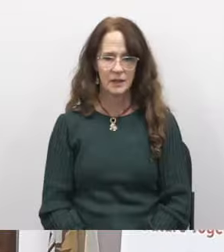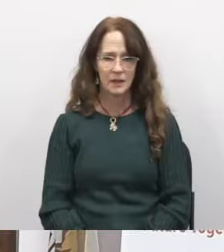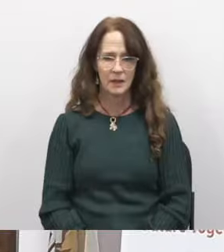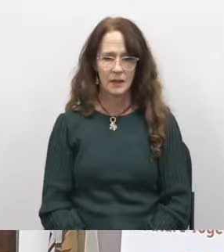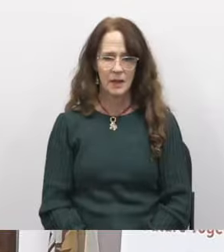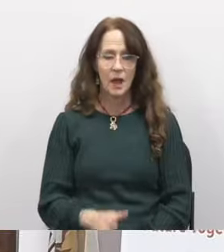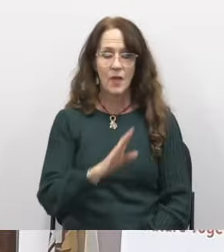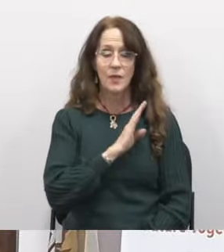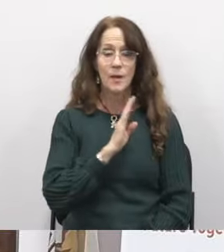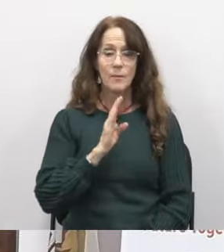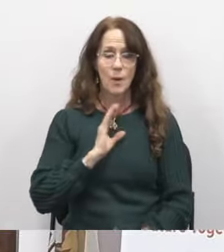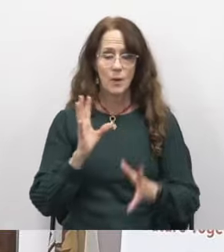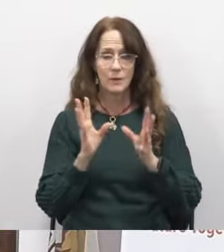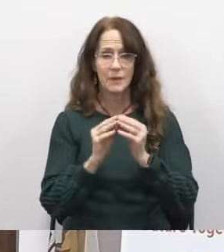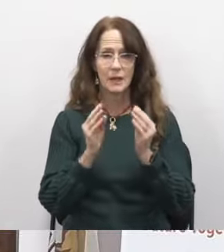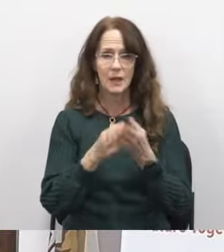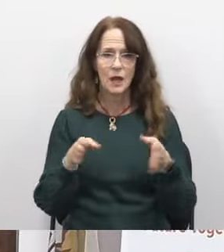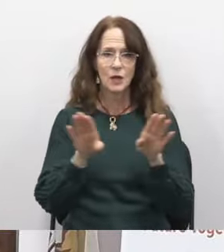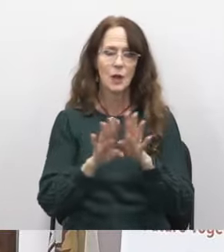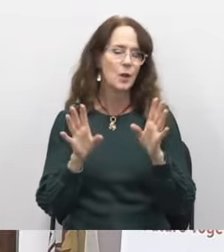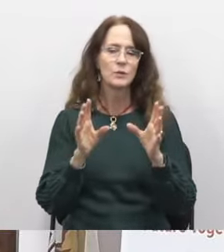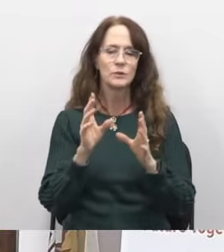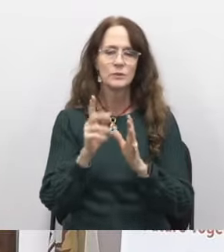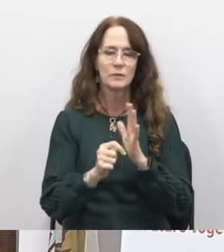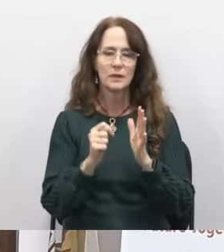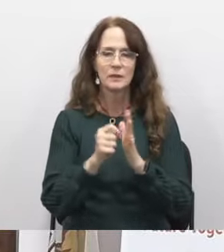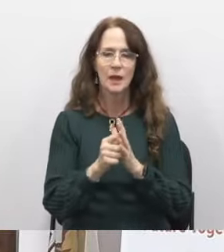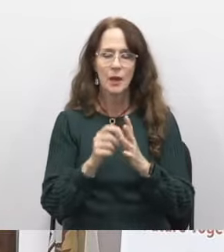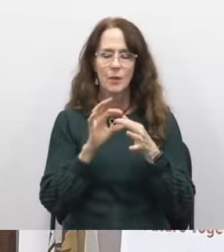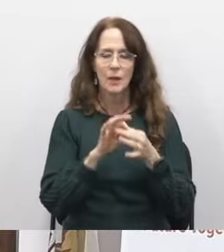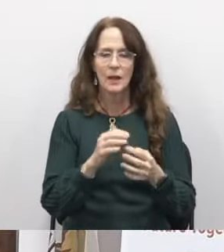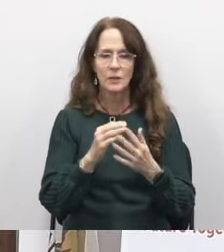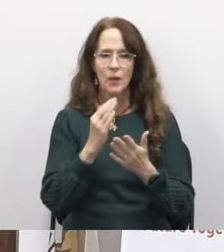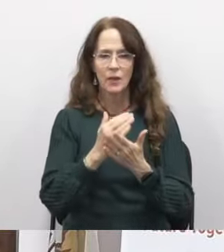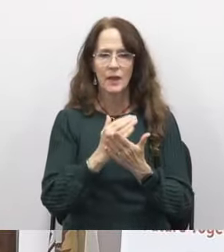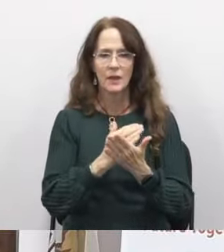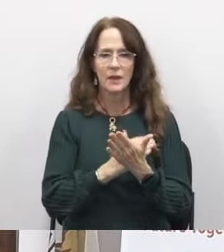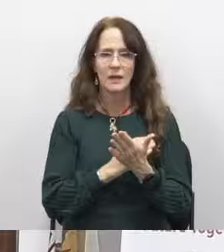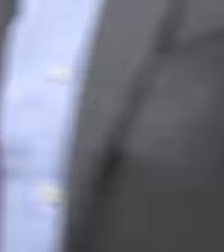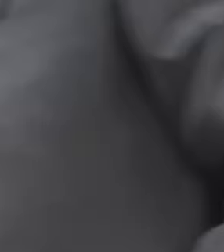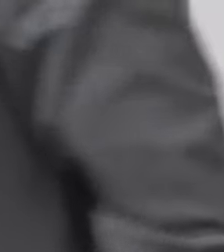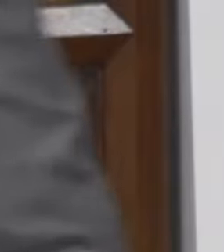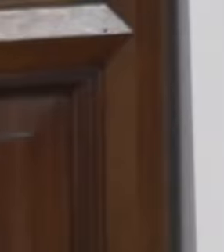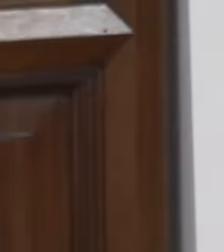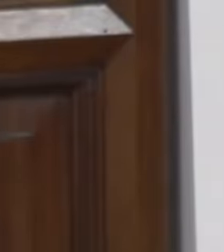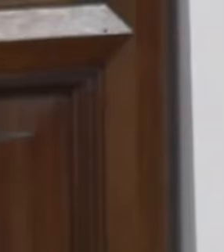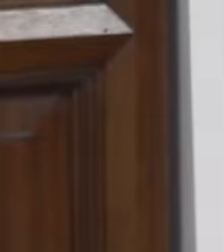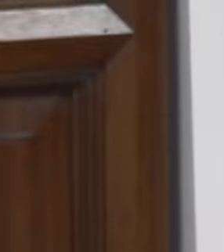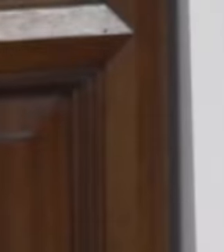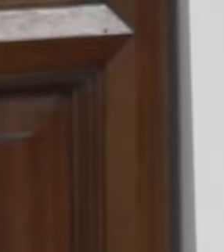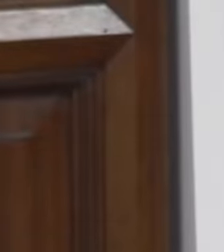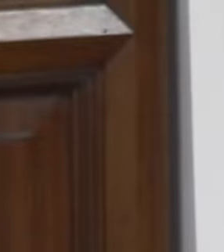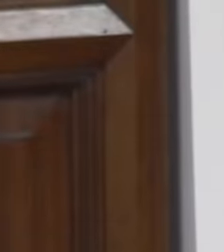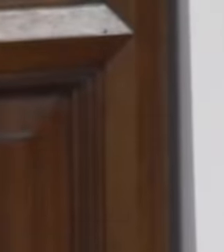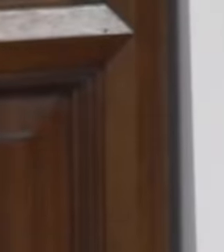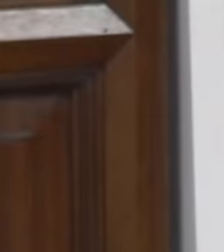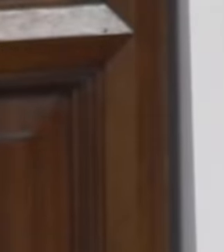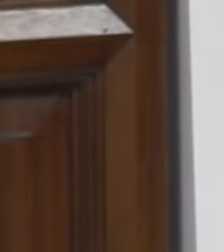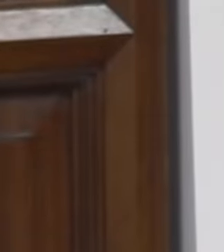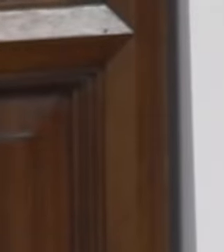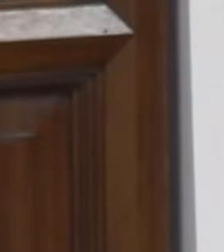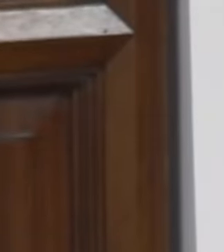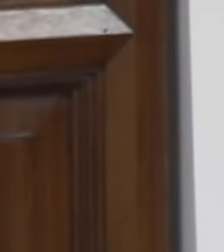The board has been meeting in closed session regarding matters listed on today's agenda. The board took action on the following